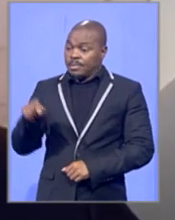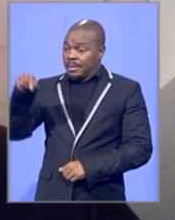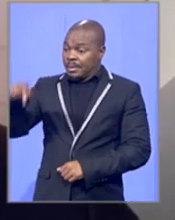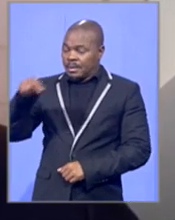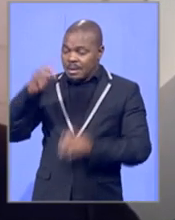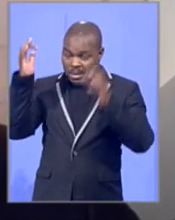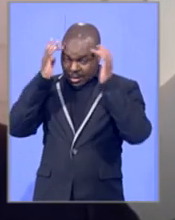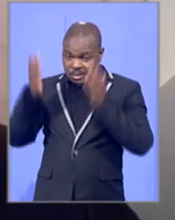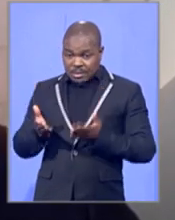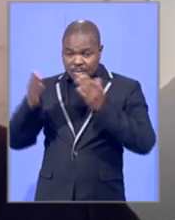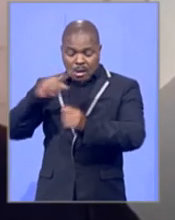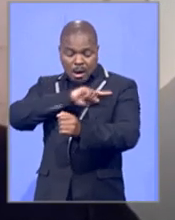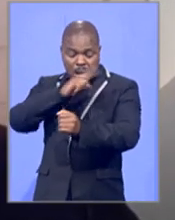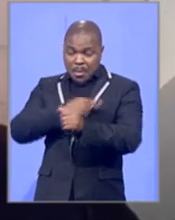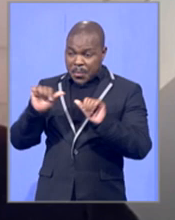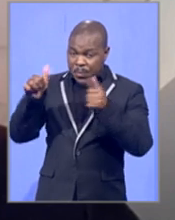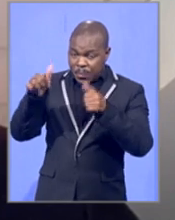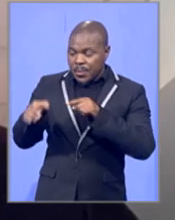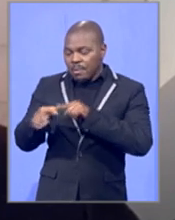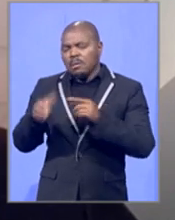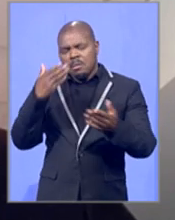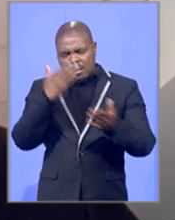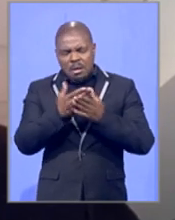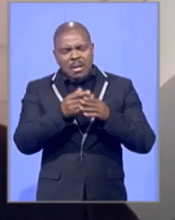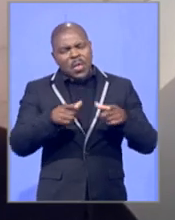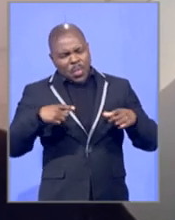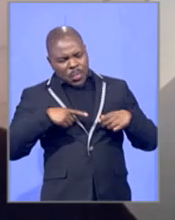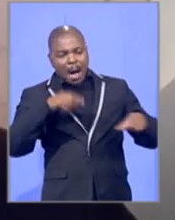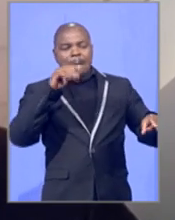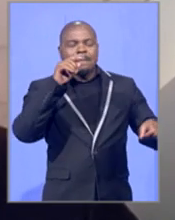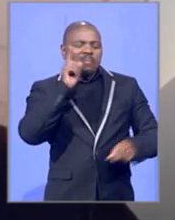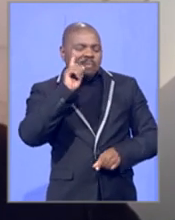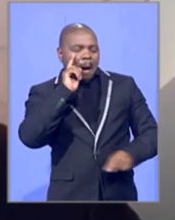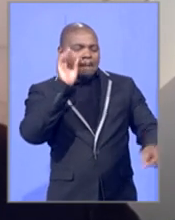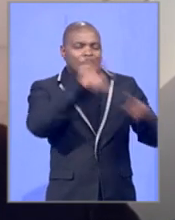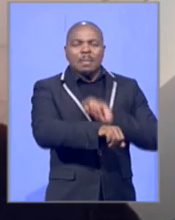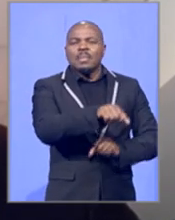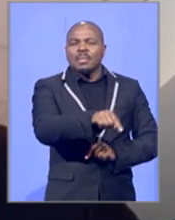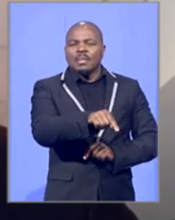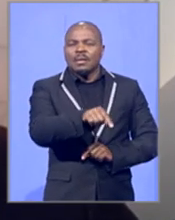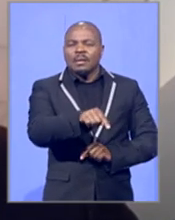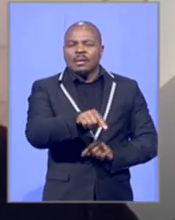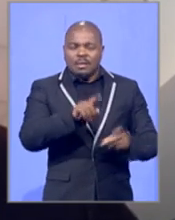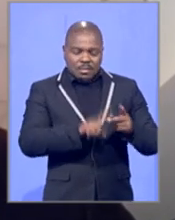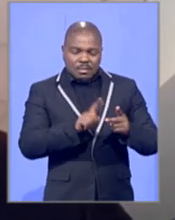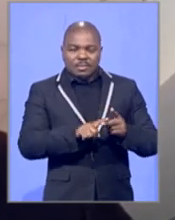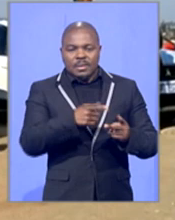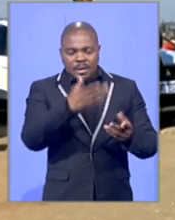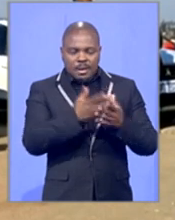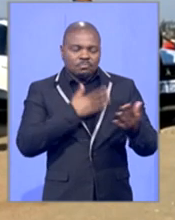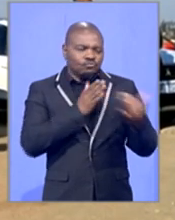well-capacitated intelligent agents, they should have been warned up front about this, but also then took an